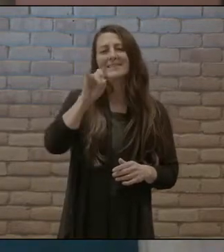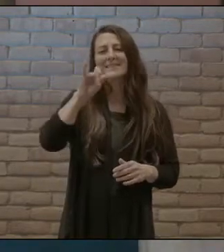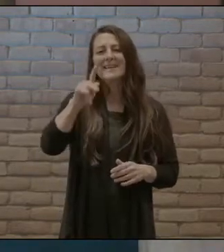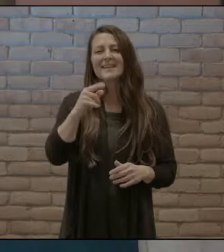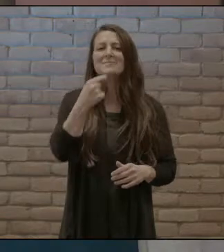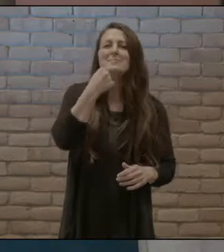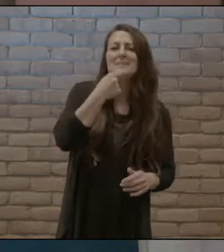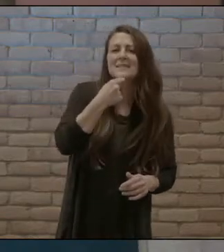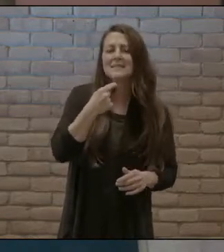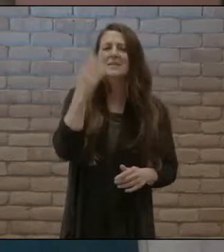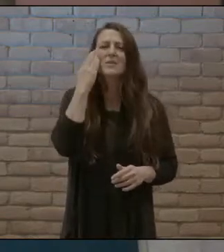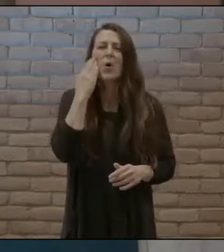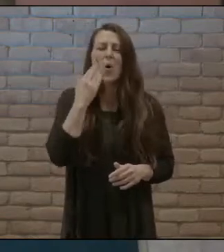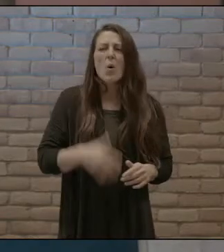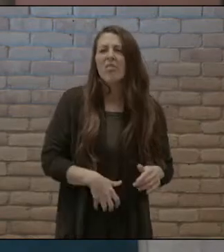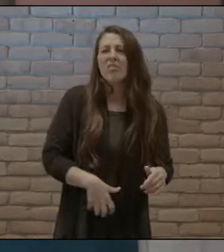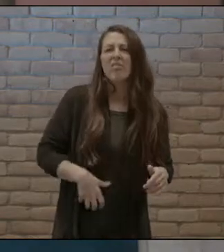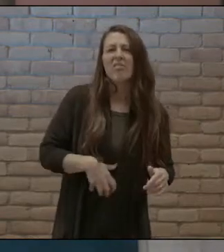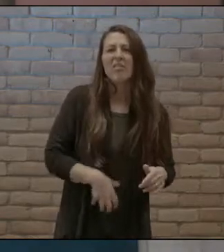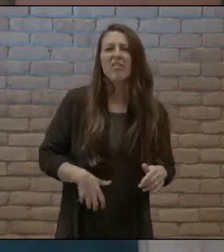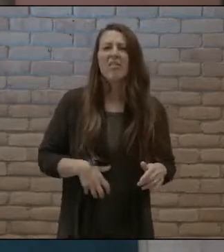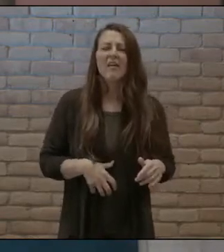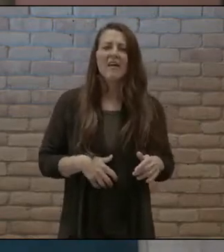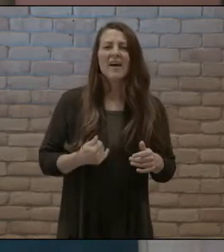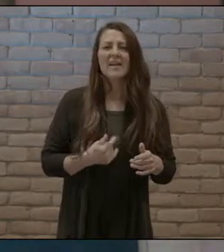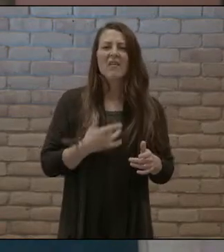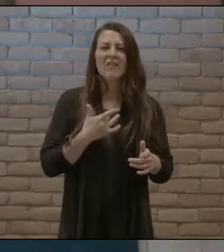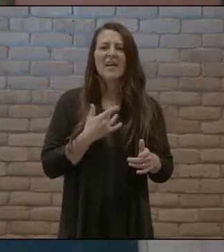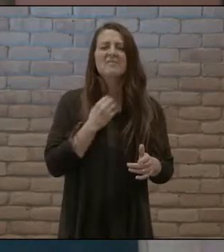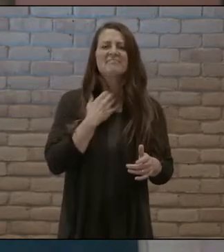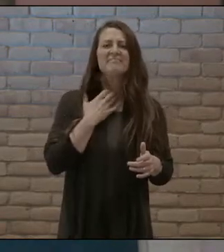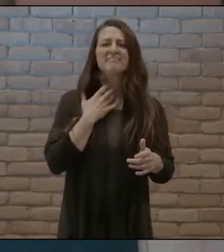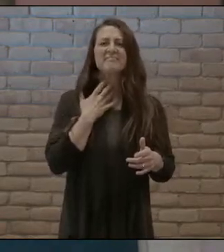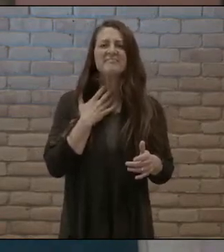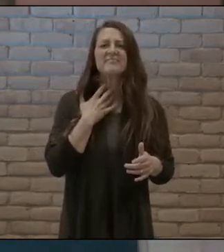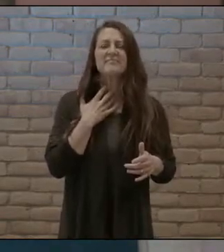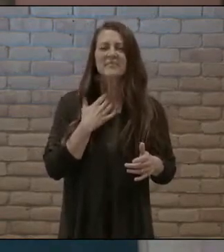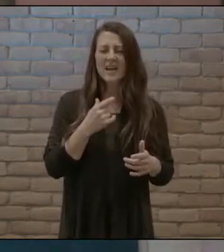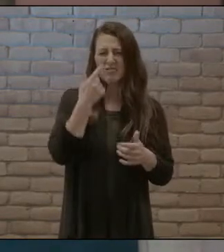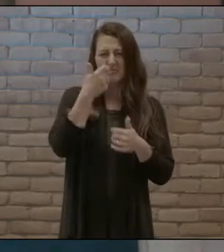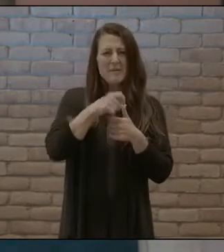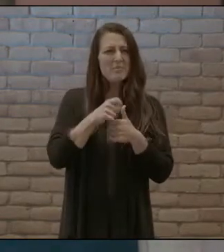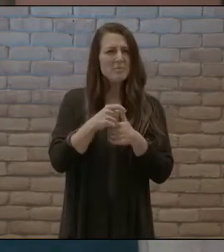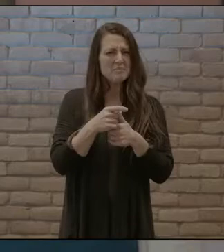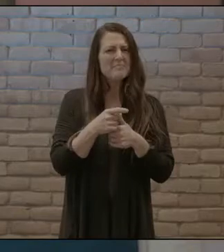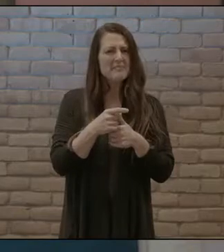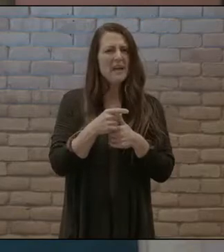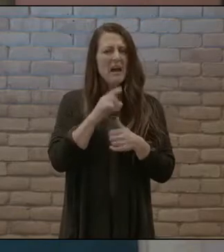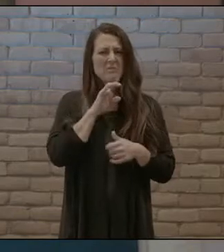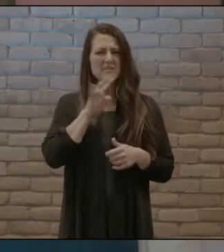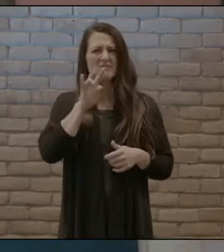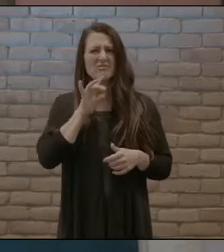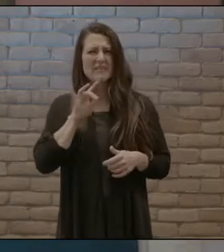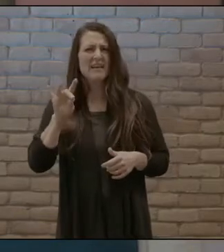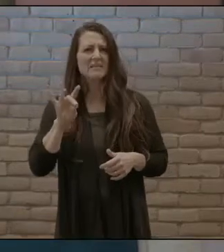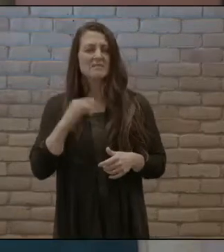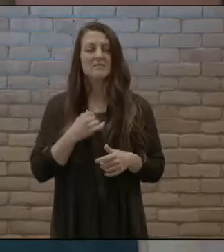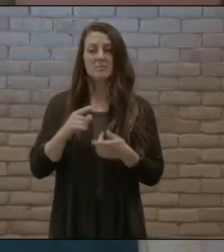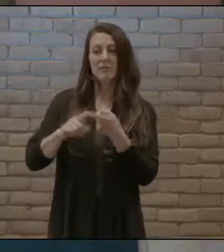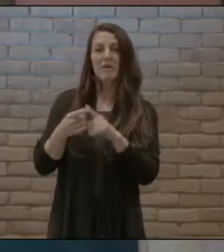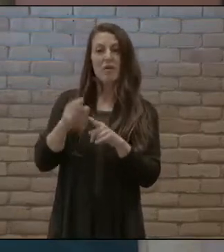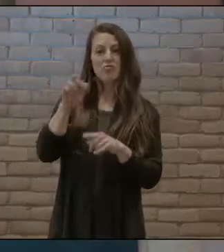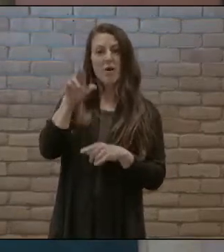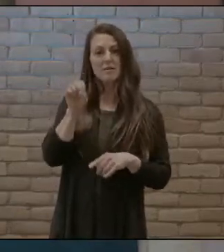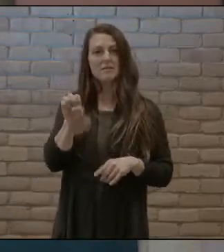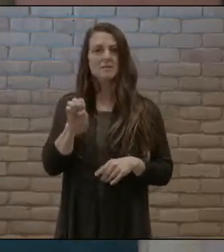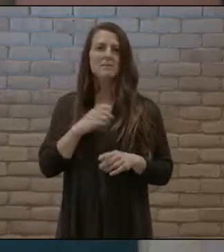of a stomach ache, and then I would feel it in my throat. And I remember one time when I was maybe 7 or 8, I was over at my friend's Ross's house for a